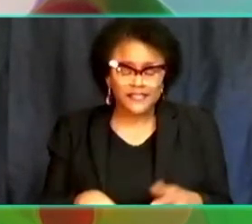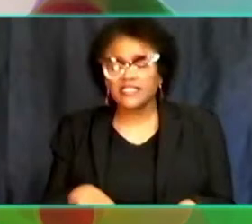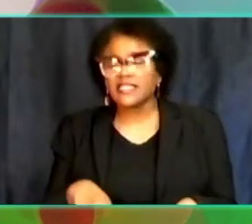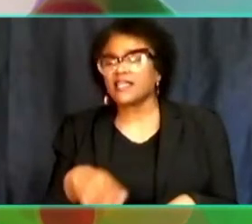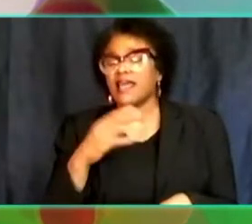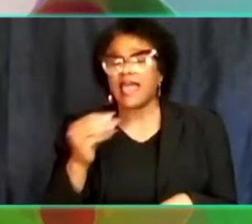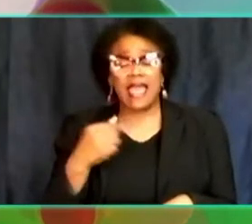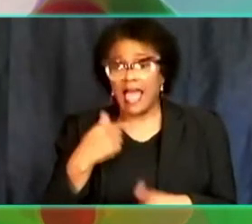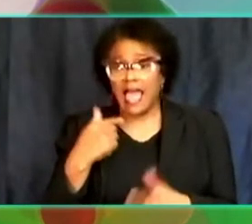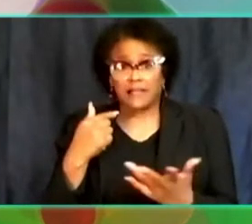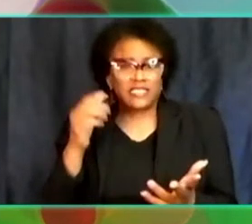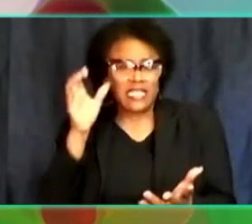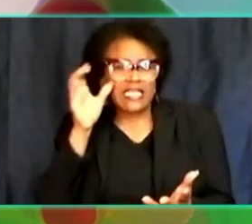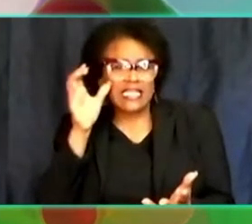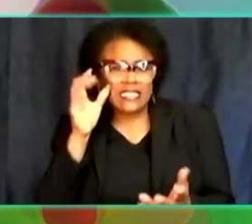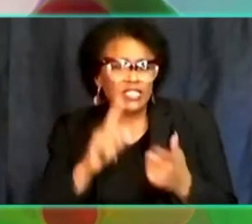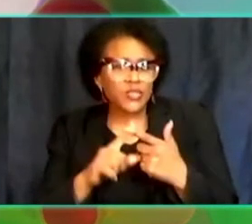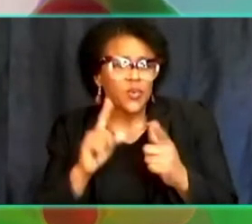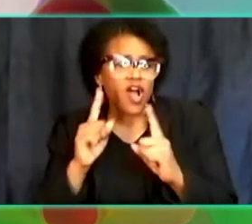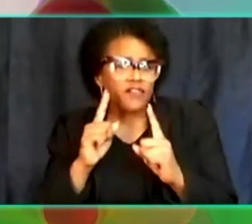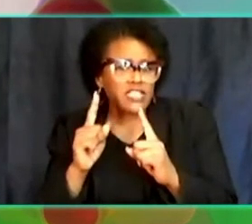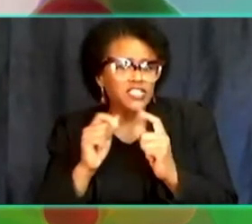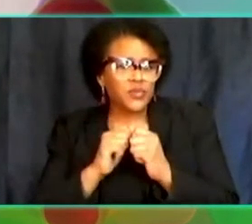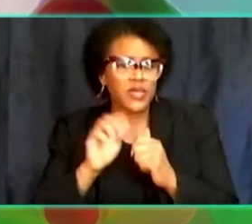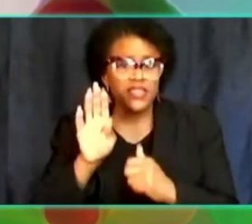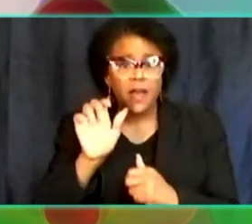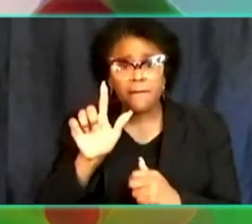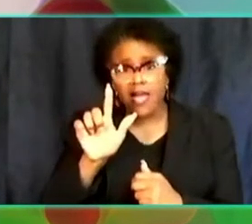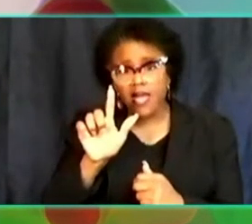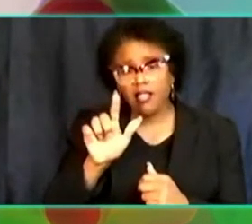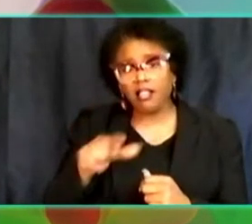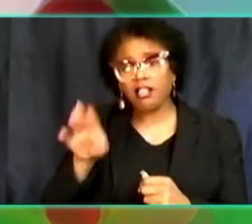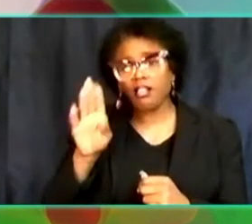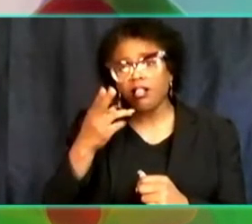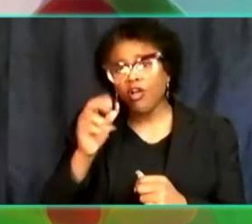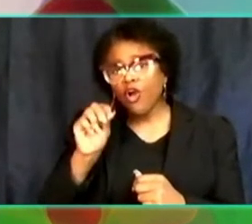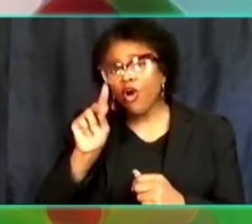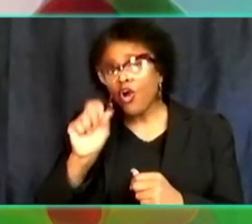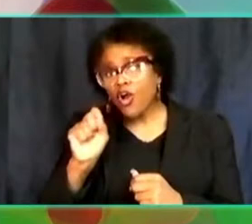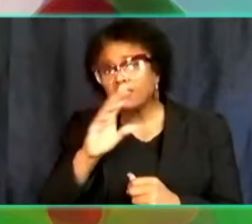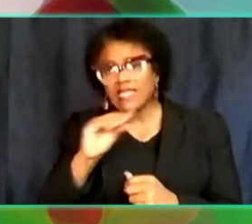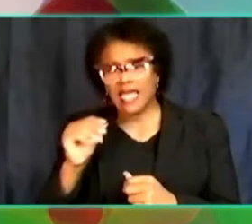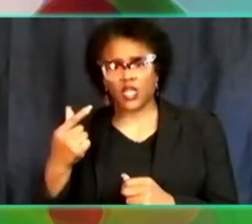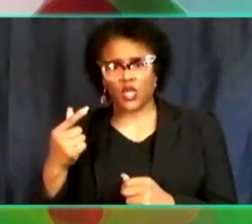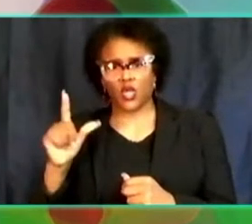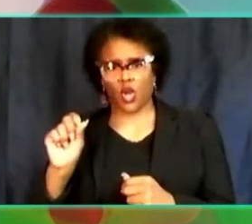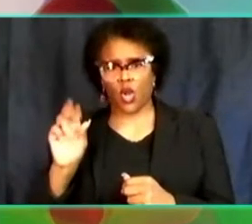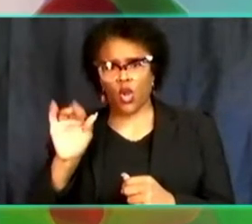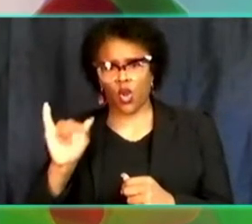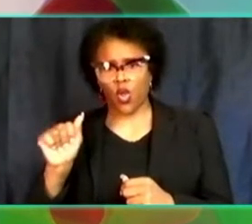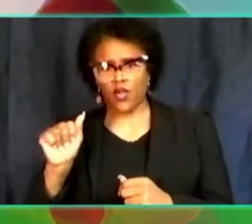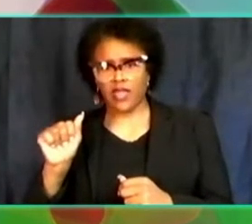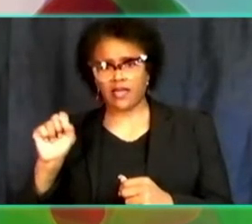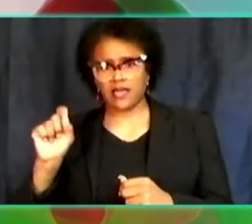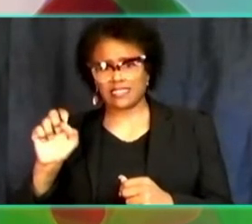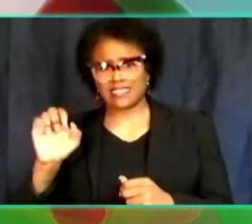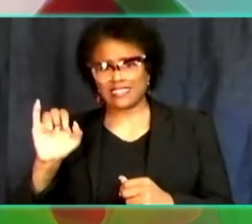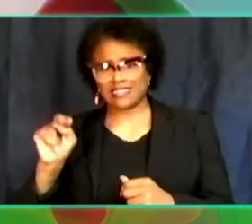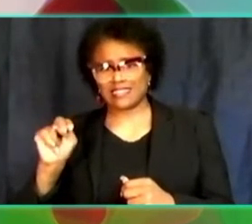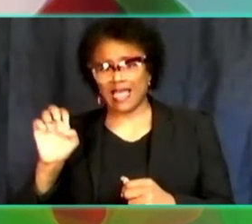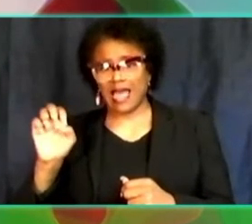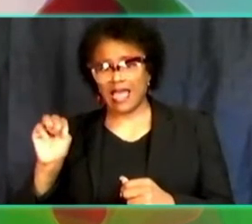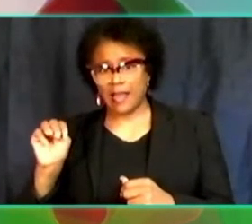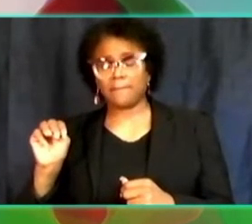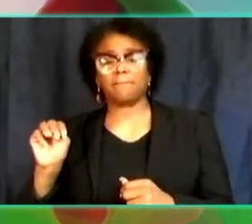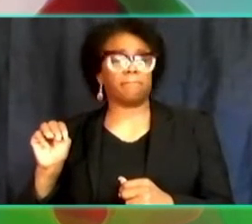I was just listening to a conversation between Bell Hooks and Gloria Steinem, and the work is never done. You know what I mean? It's just